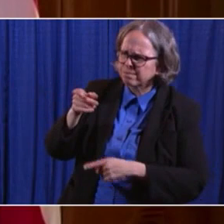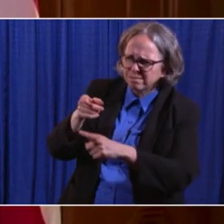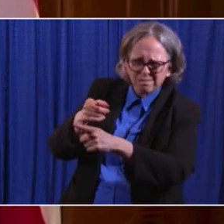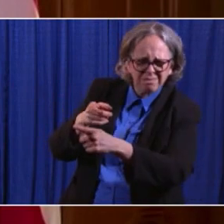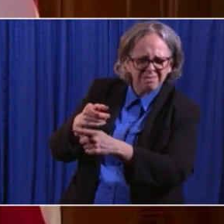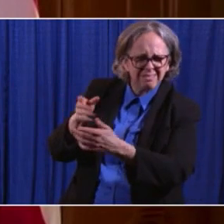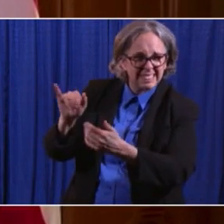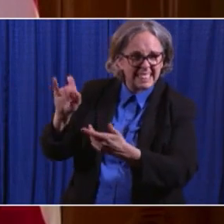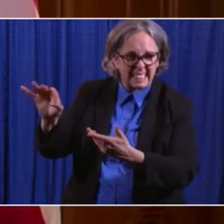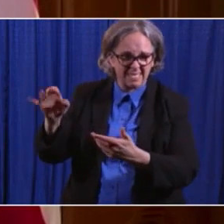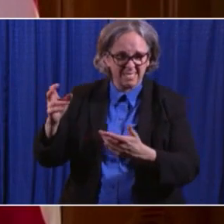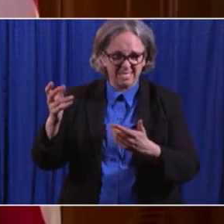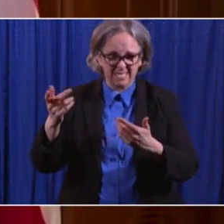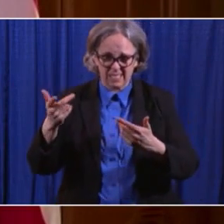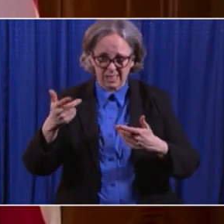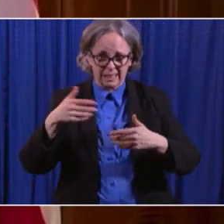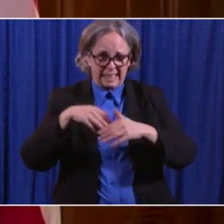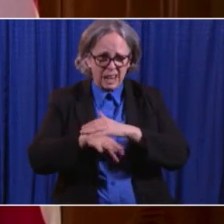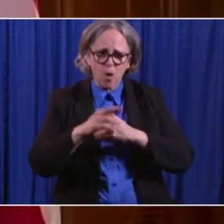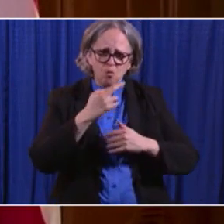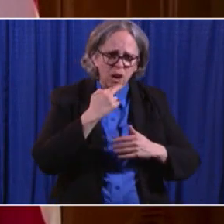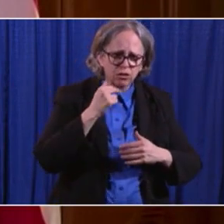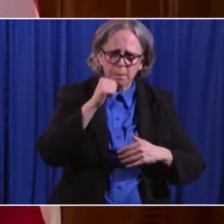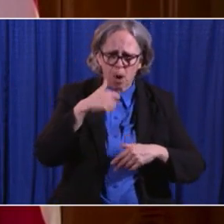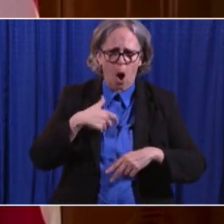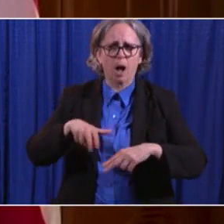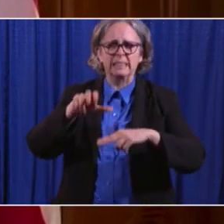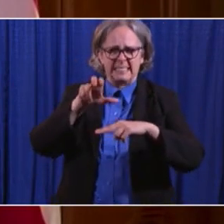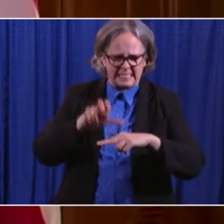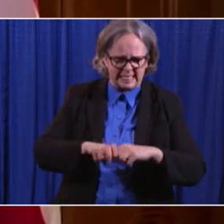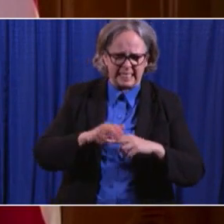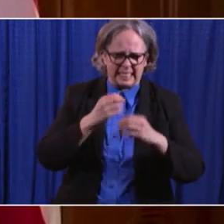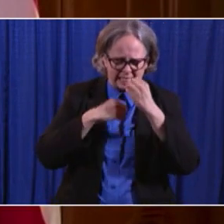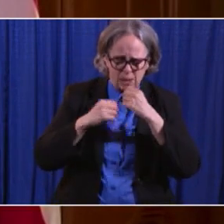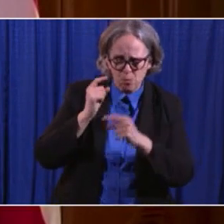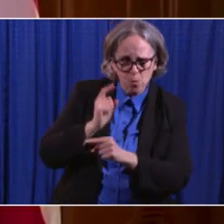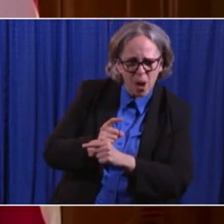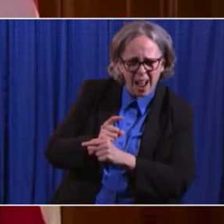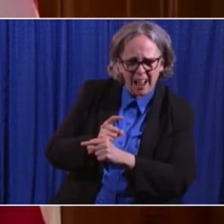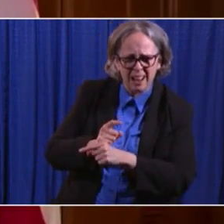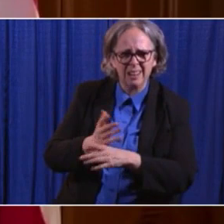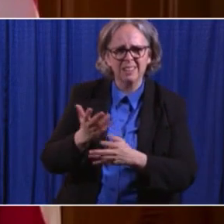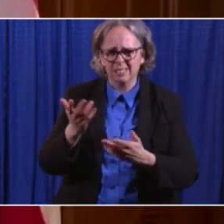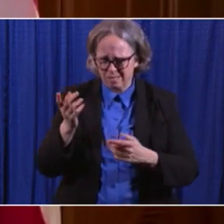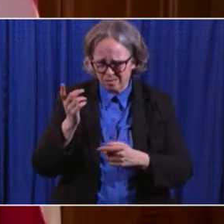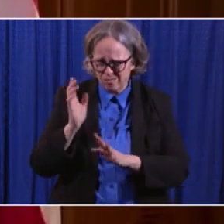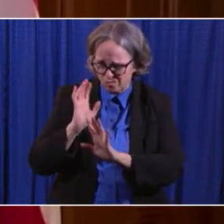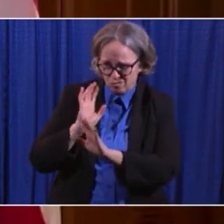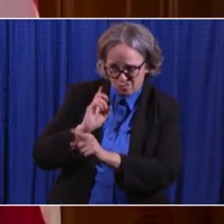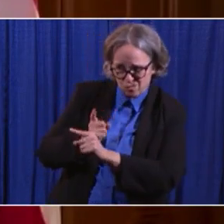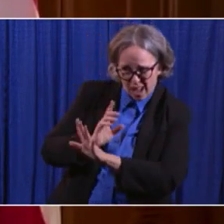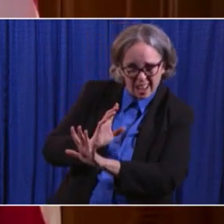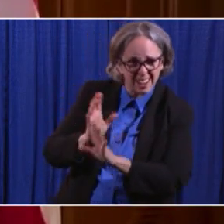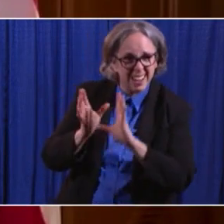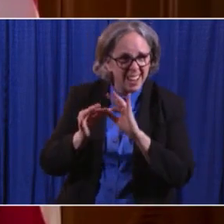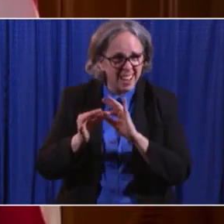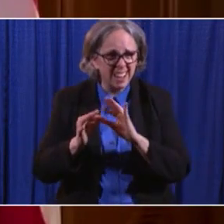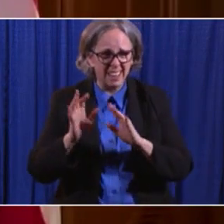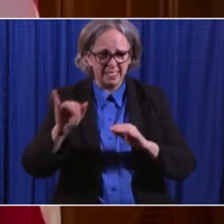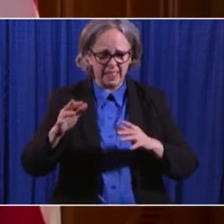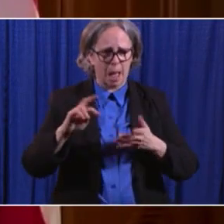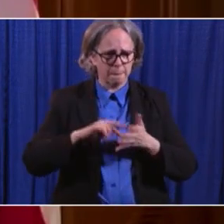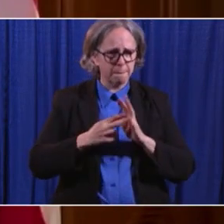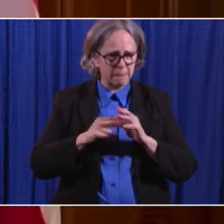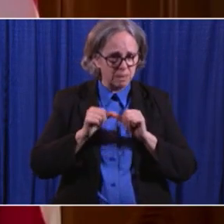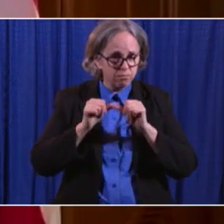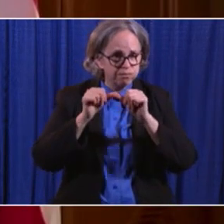seated. If you're at the bar or you're at a restaurant, and of course that also will continue to be true if you're